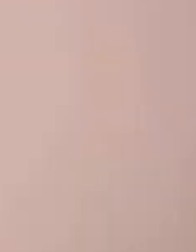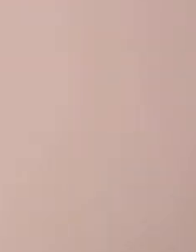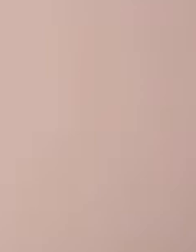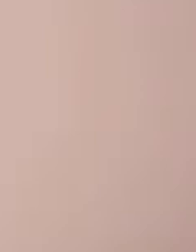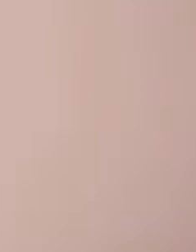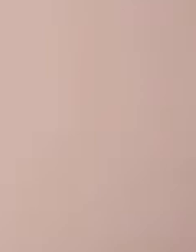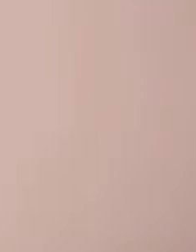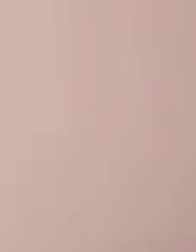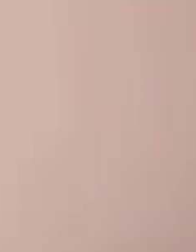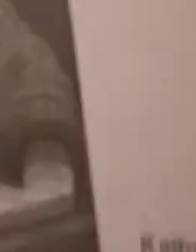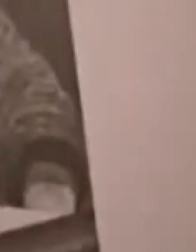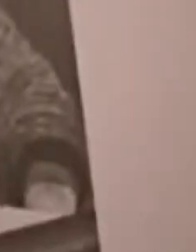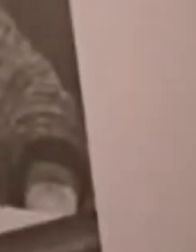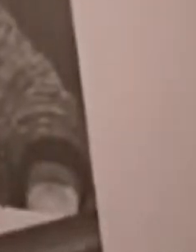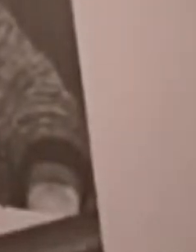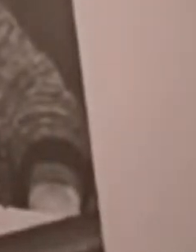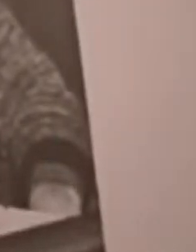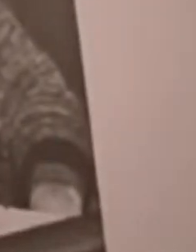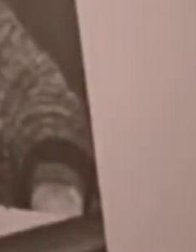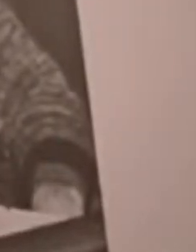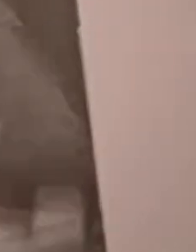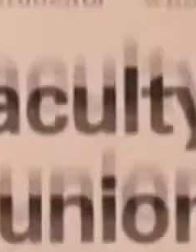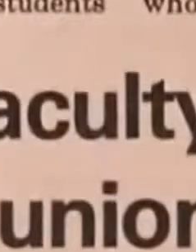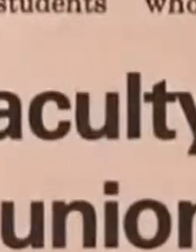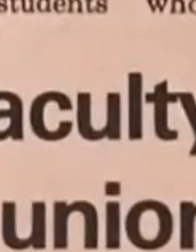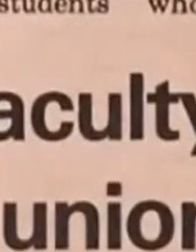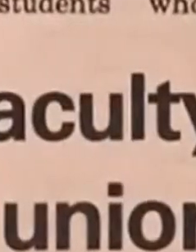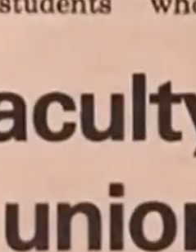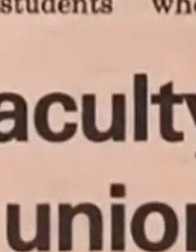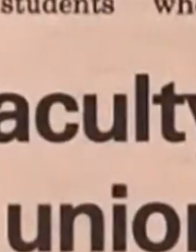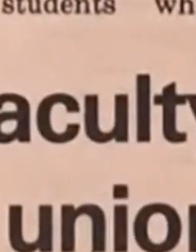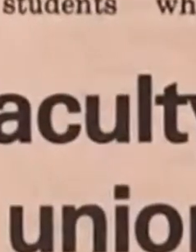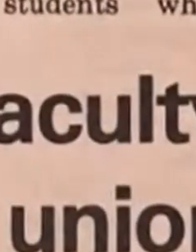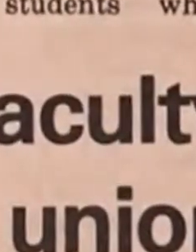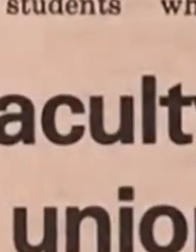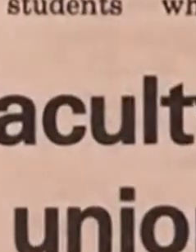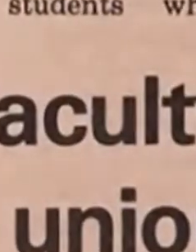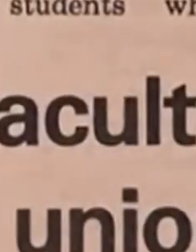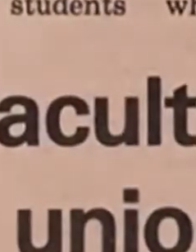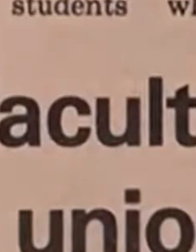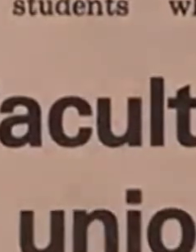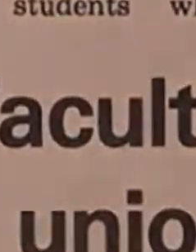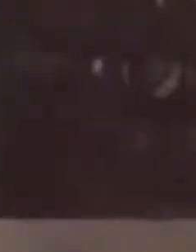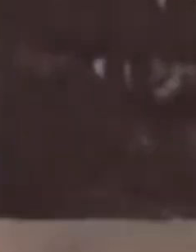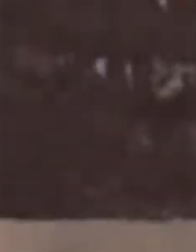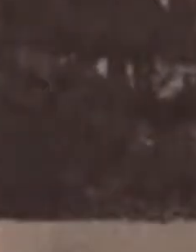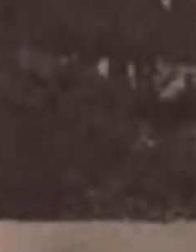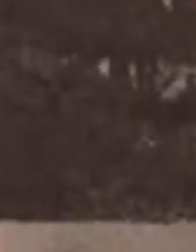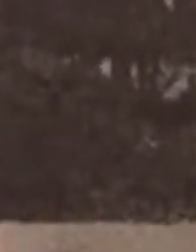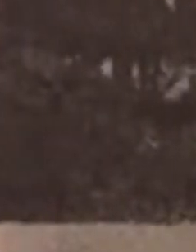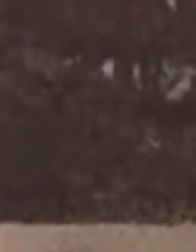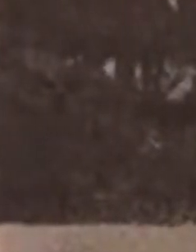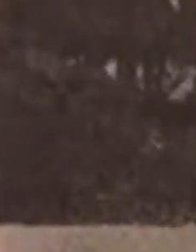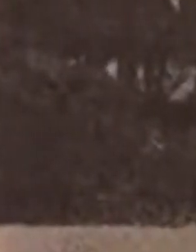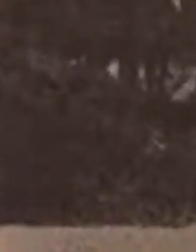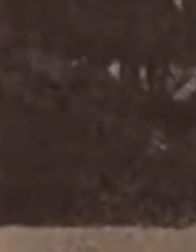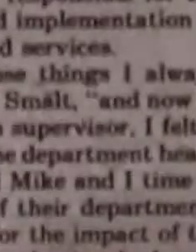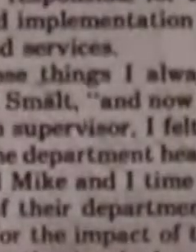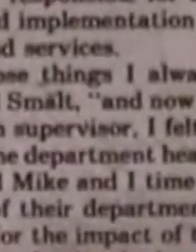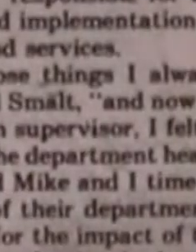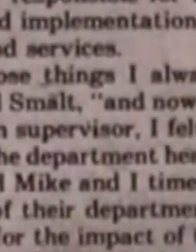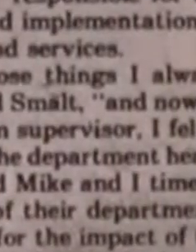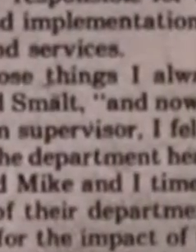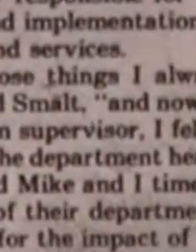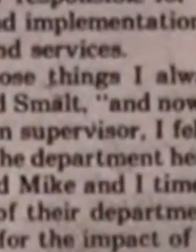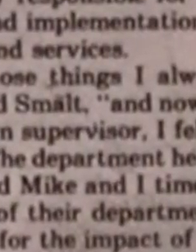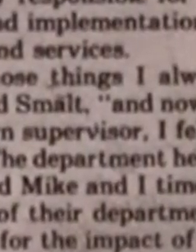and taught her daughter to go into the world and do well, but also to do good.